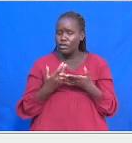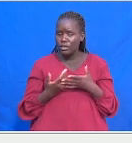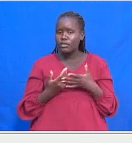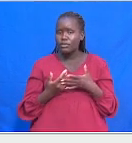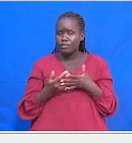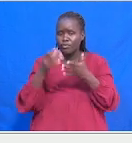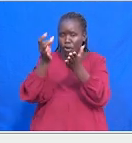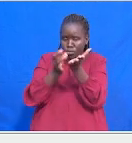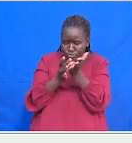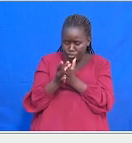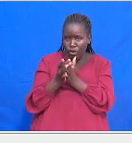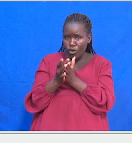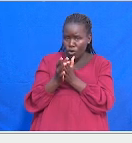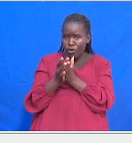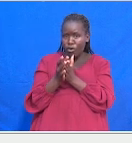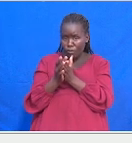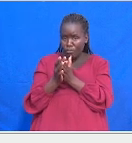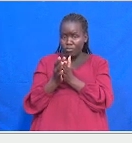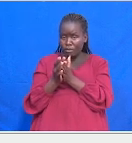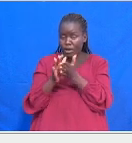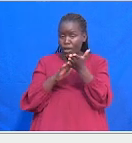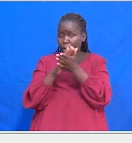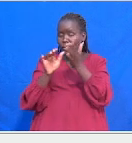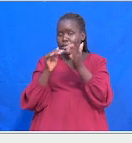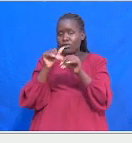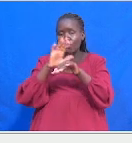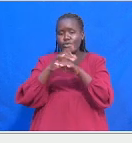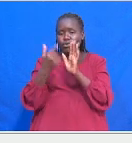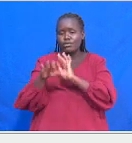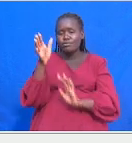the Deputy President of the Republic of Kenya based on lies.